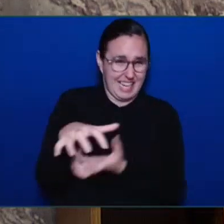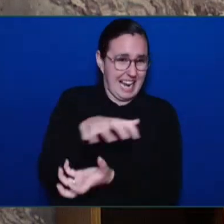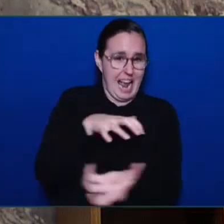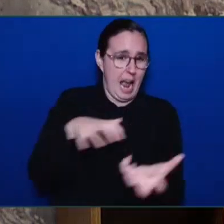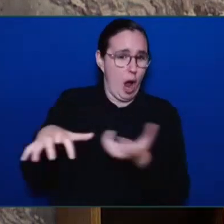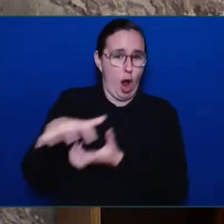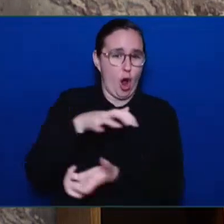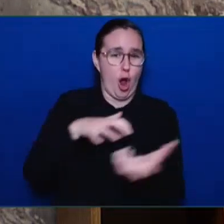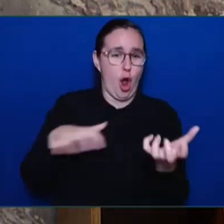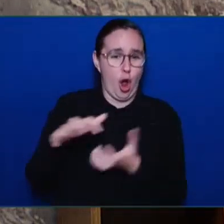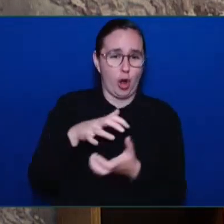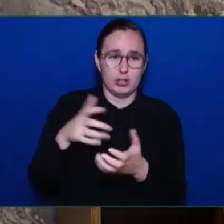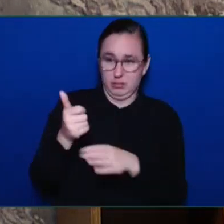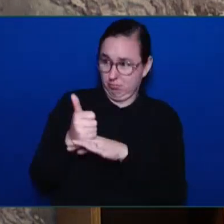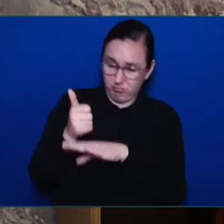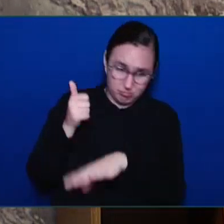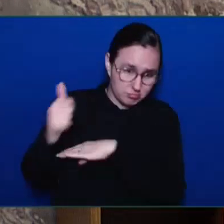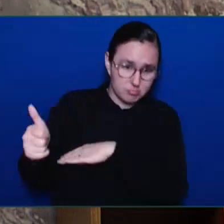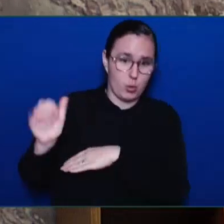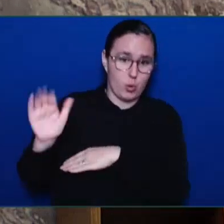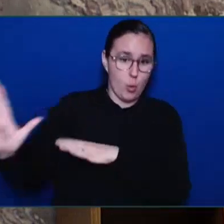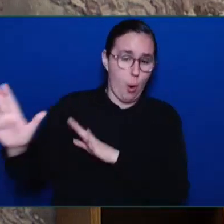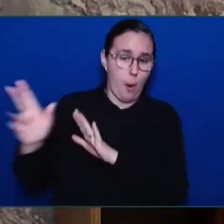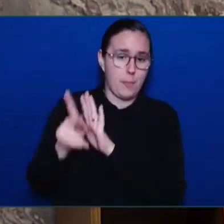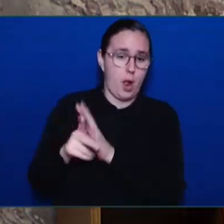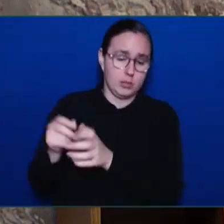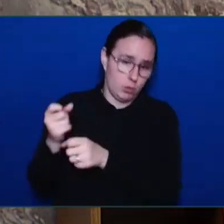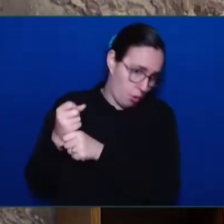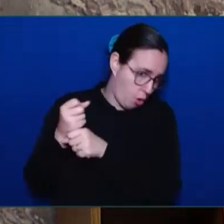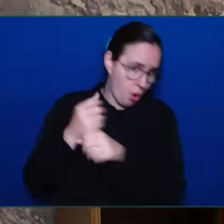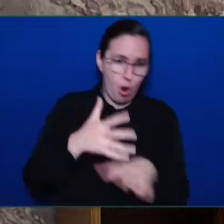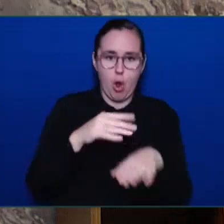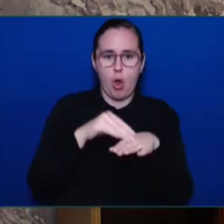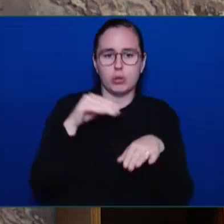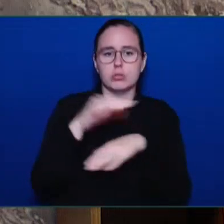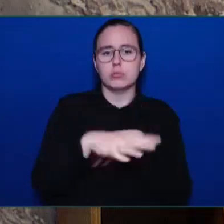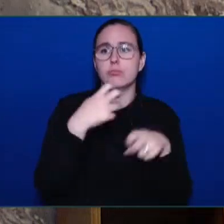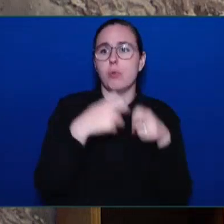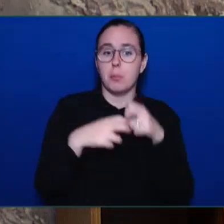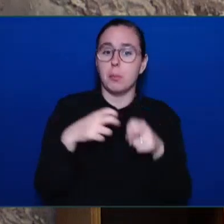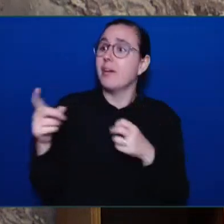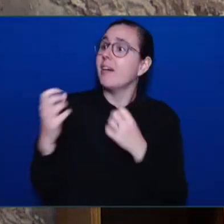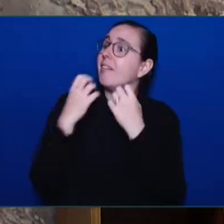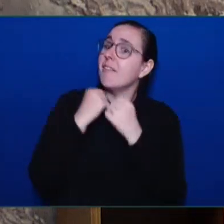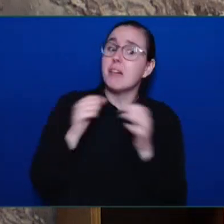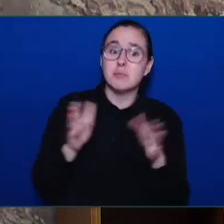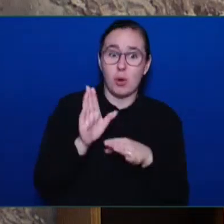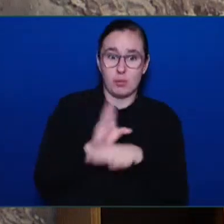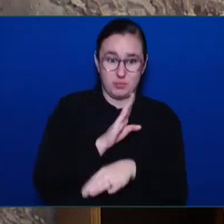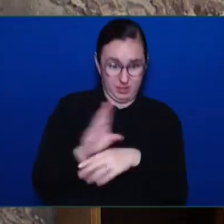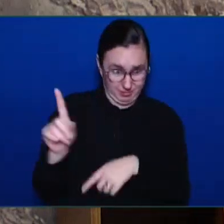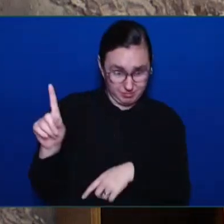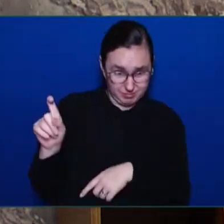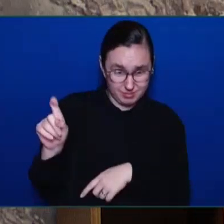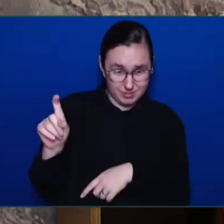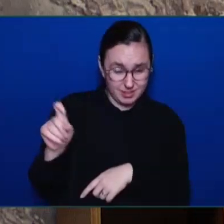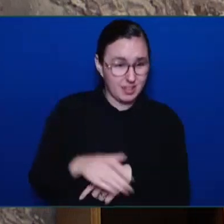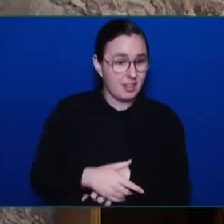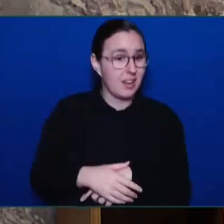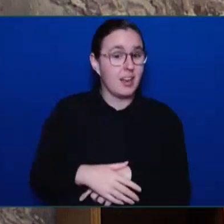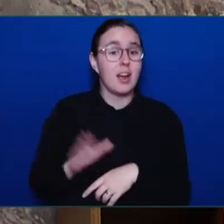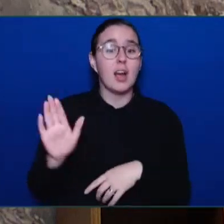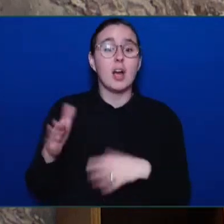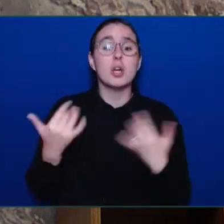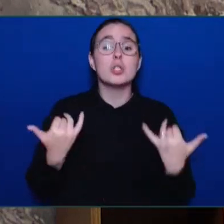But you know, small business is important to us. Give me a break. Just today, Vancouver police stated that they have